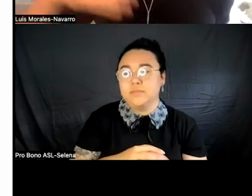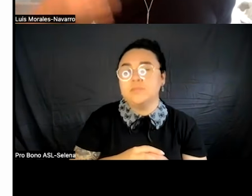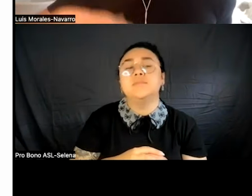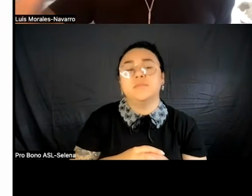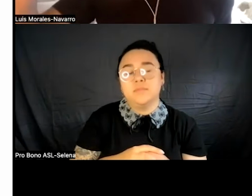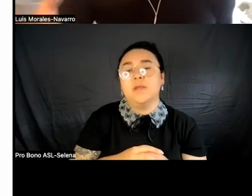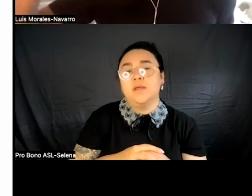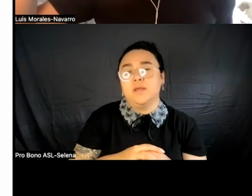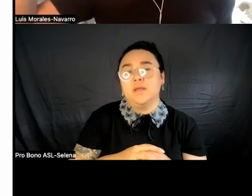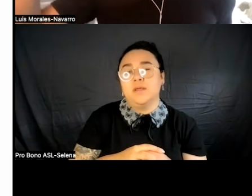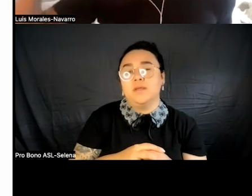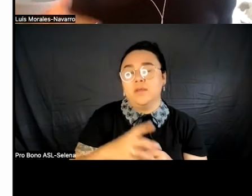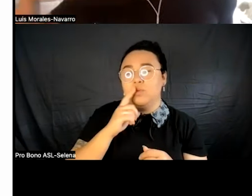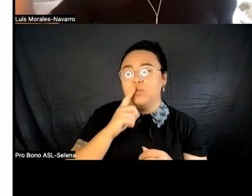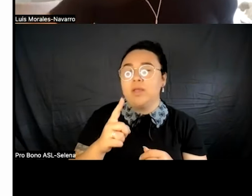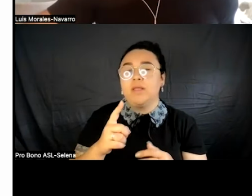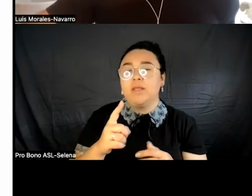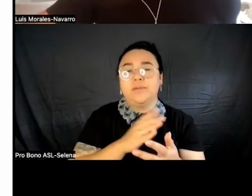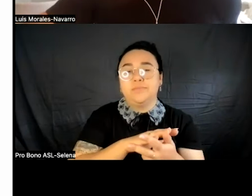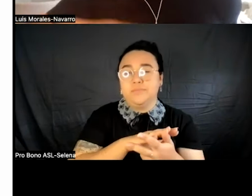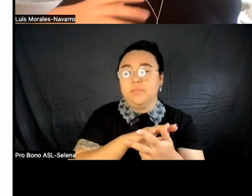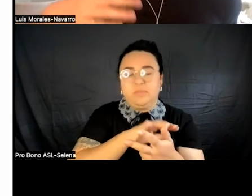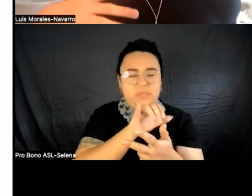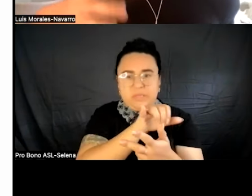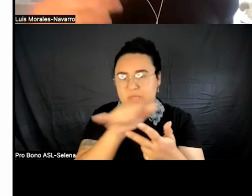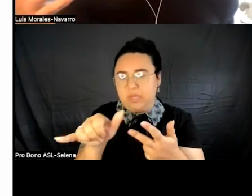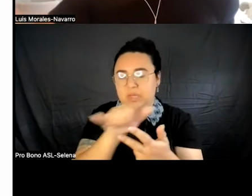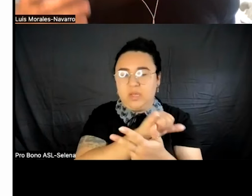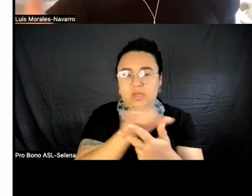three areas of screen reader users, contributors, and people who make